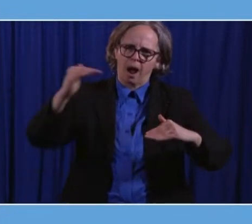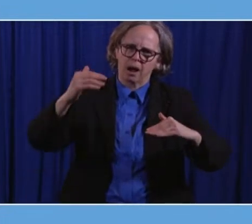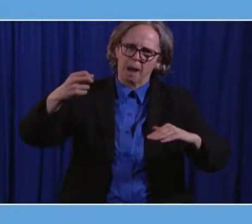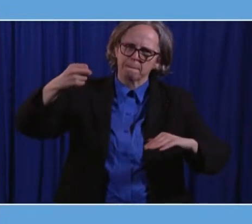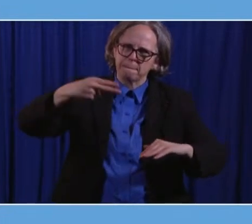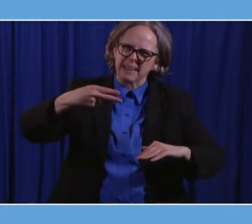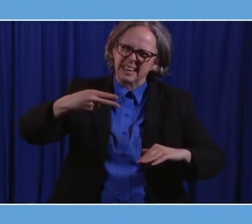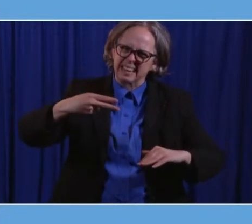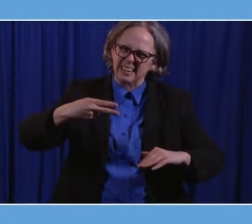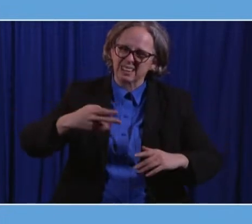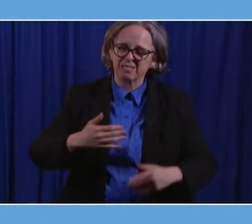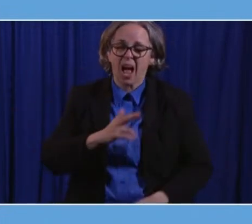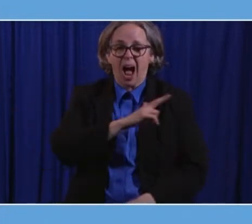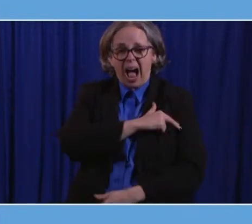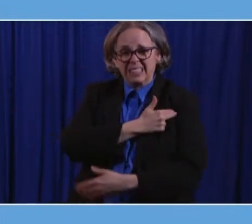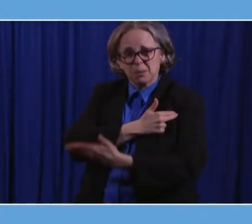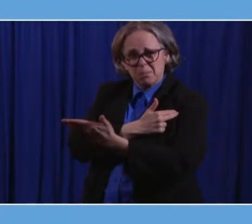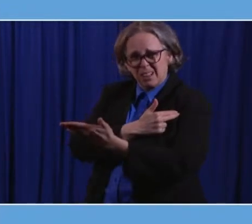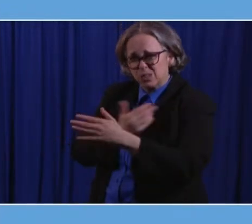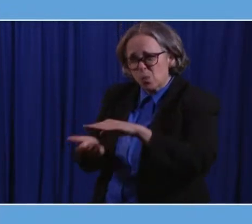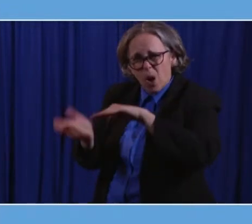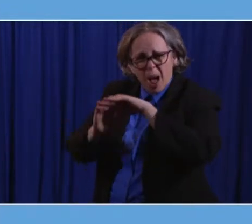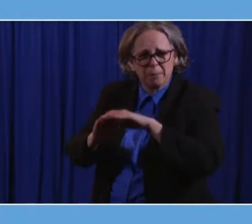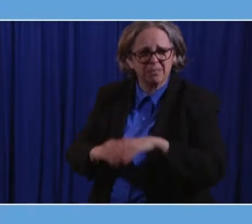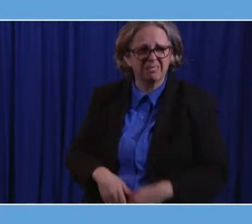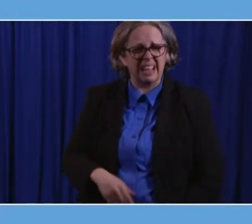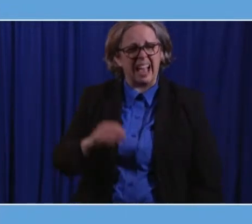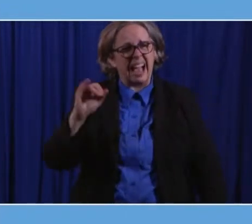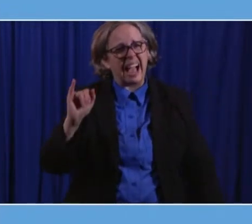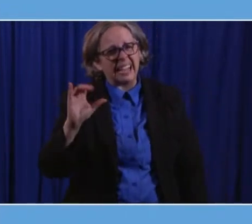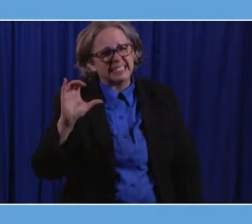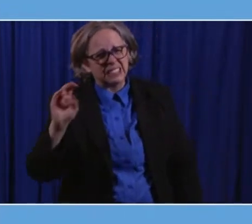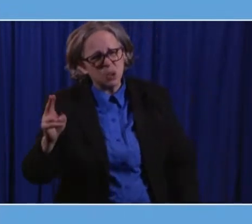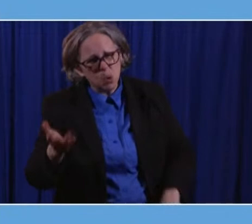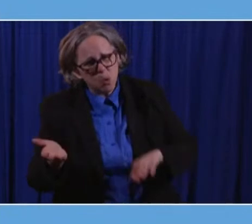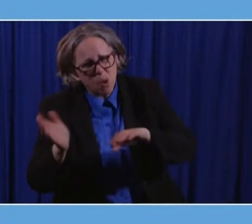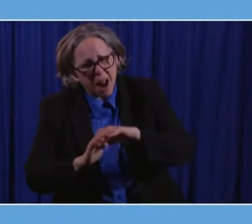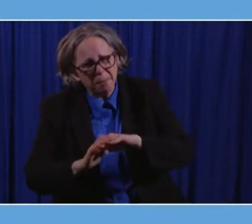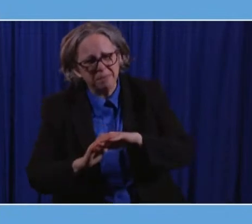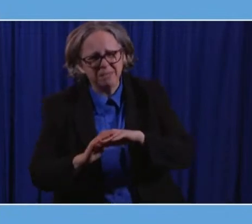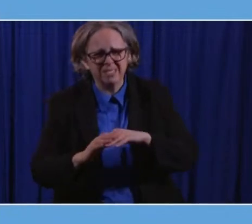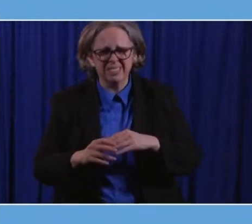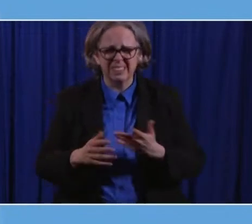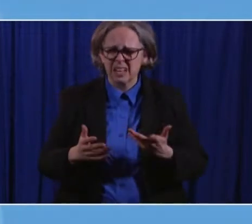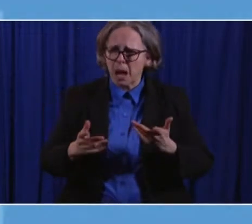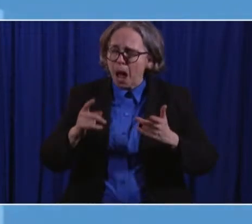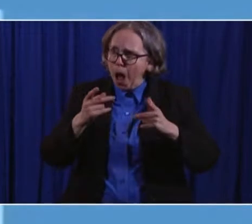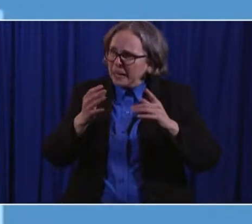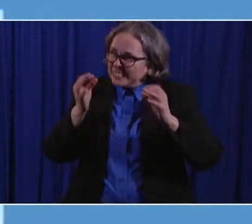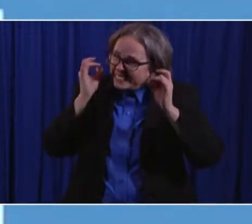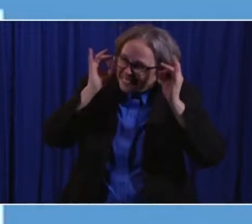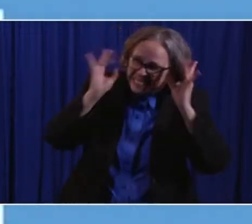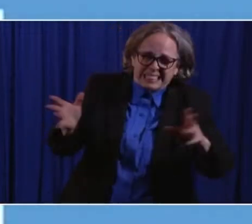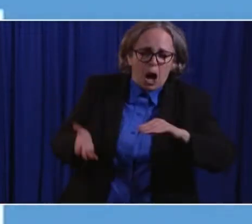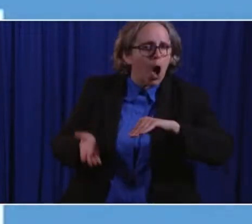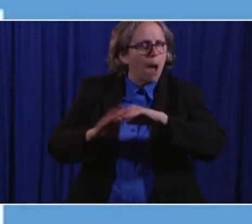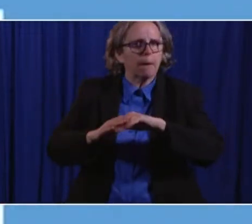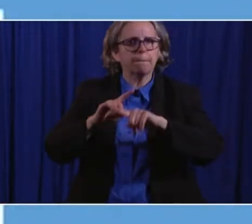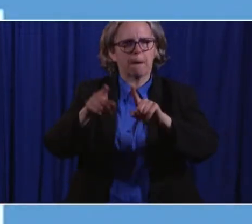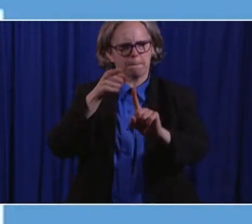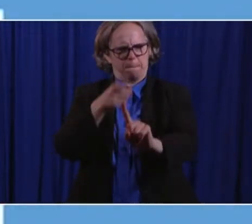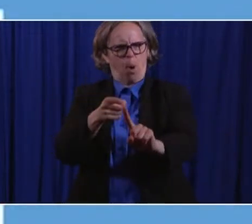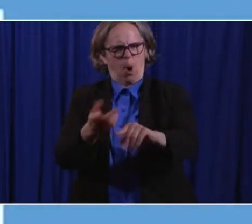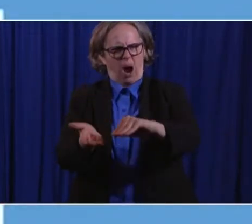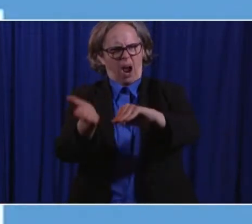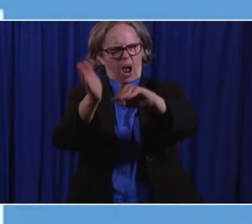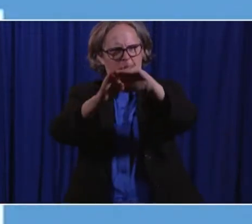are up. ICU admissions are up, not dramatically, but they are certainly both up. Eric, let's look at the next slide.